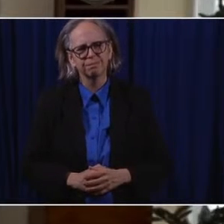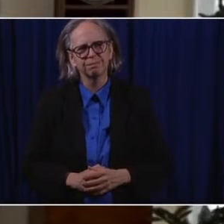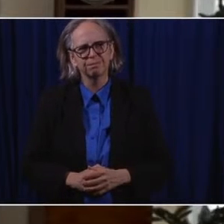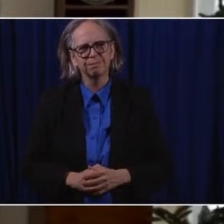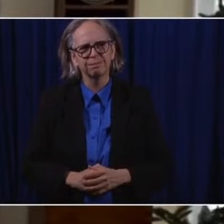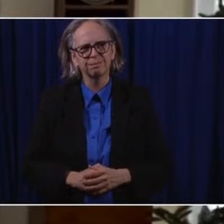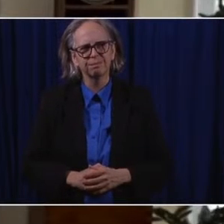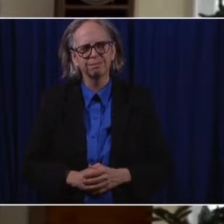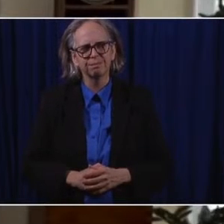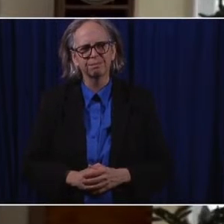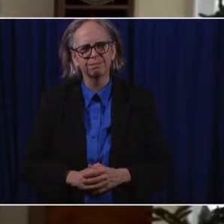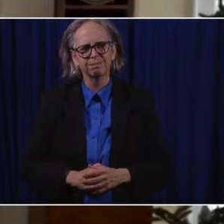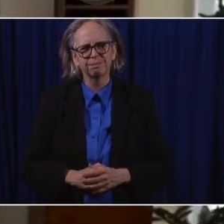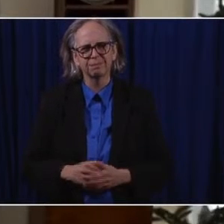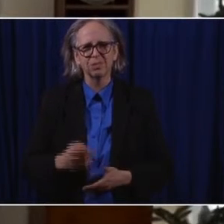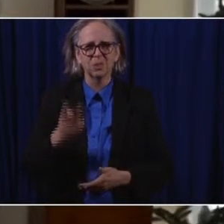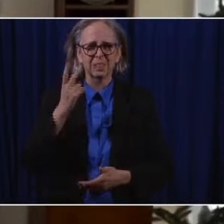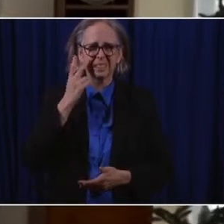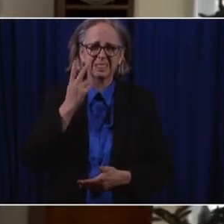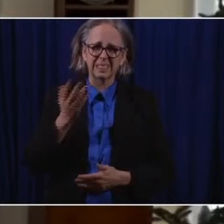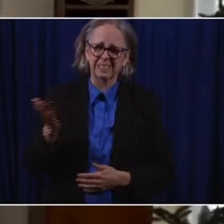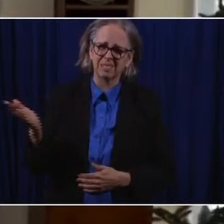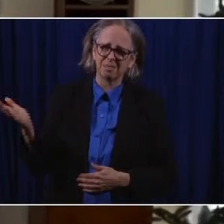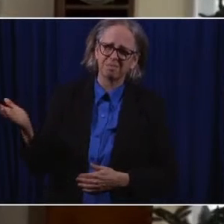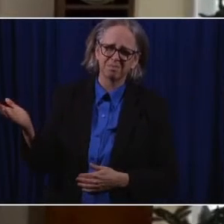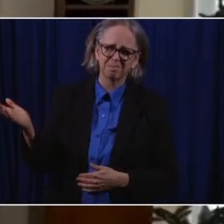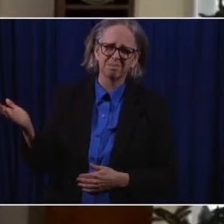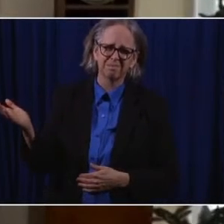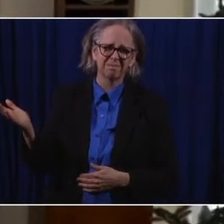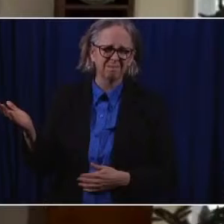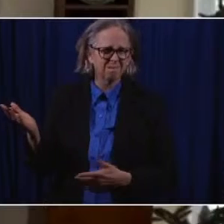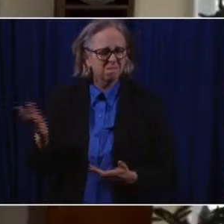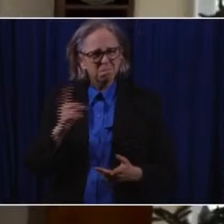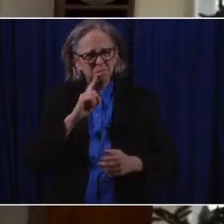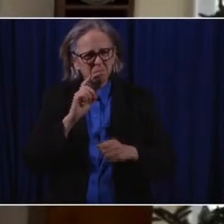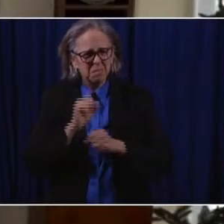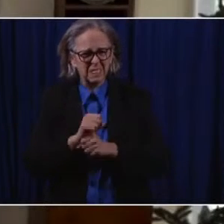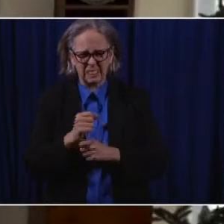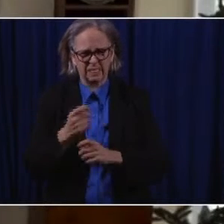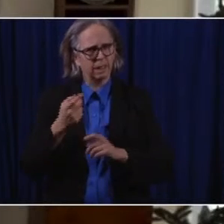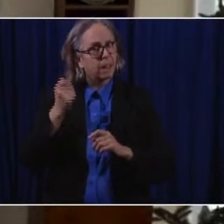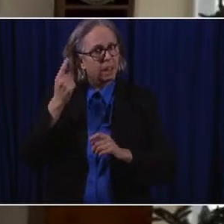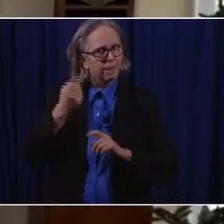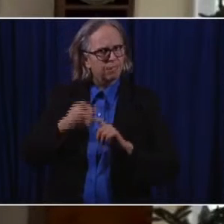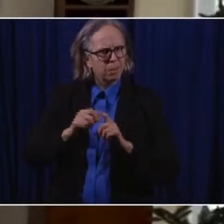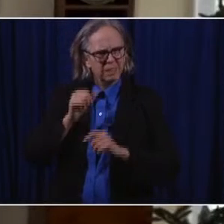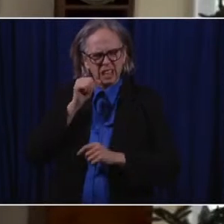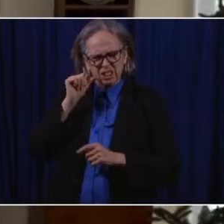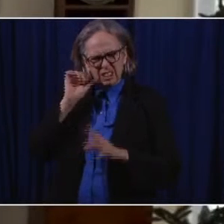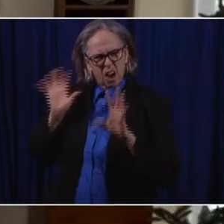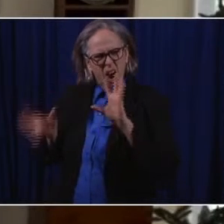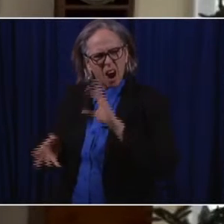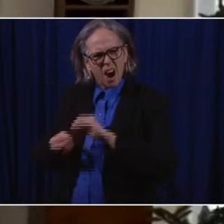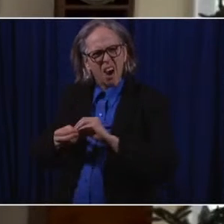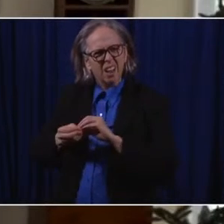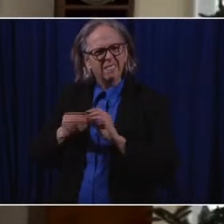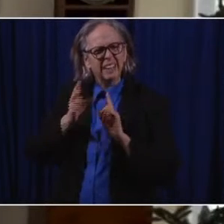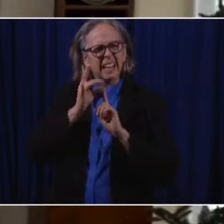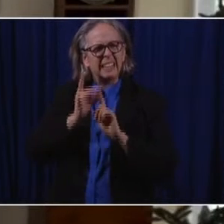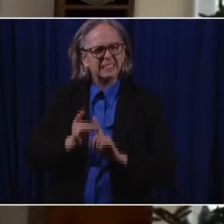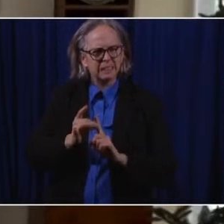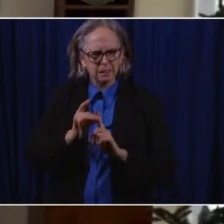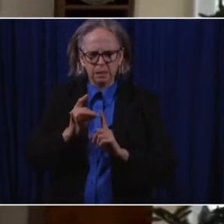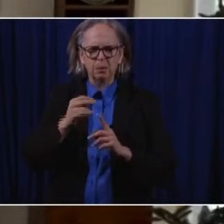point out, we had trouble yesterday in the system reflecting all the cases. And